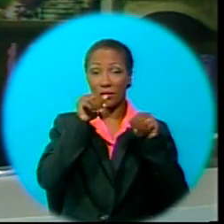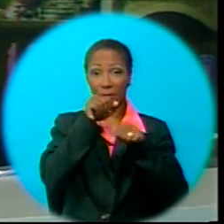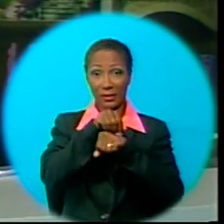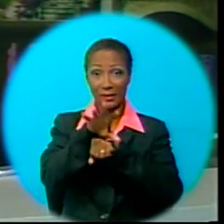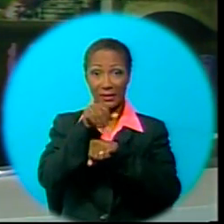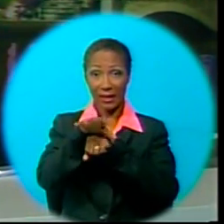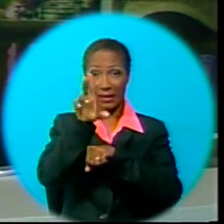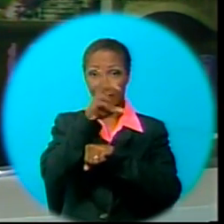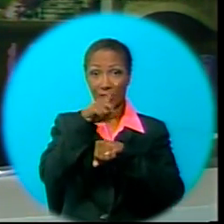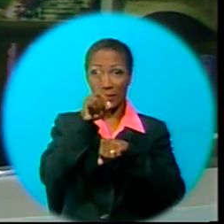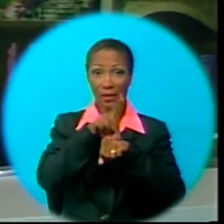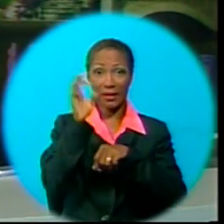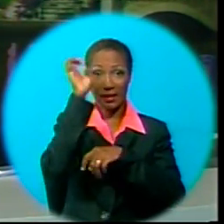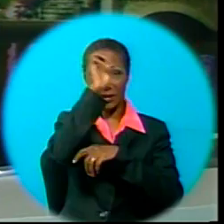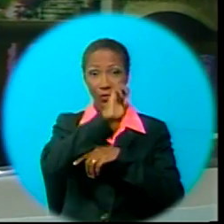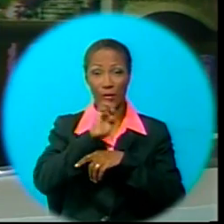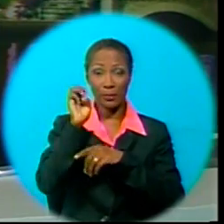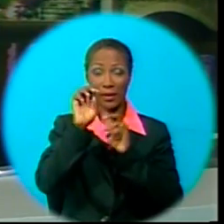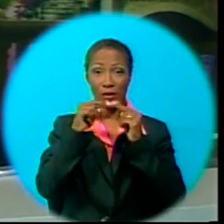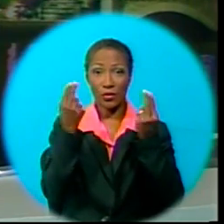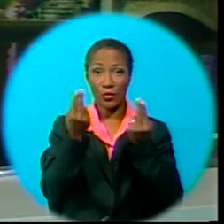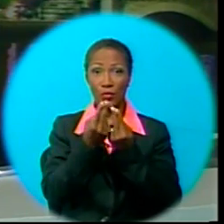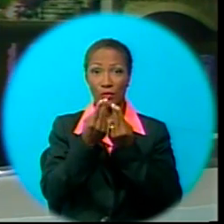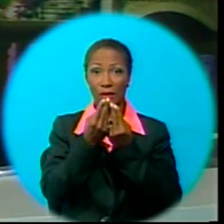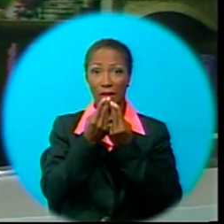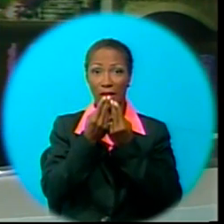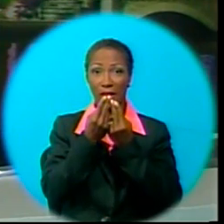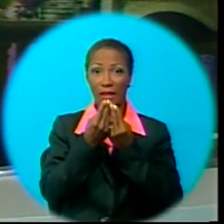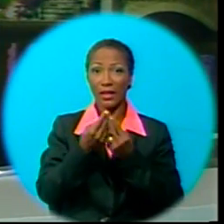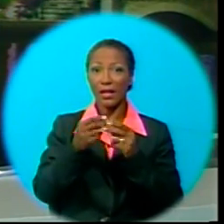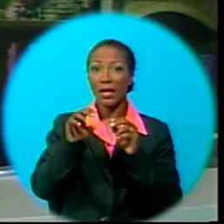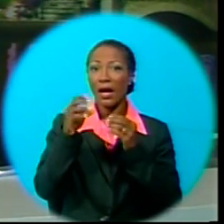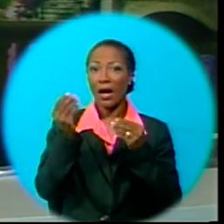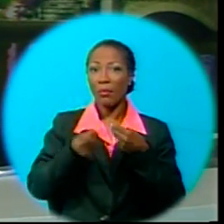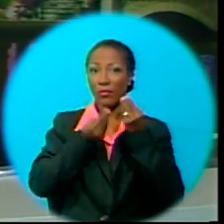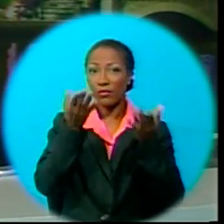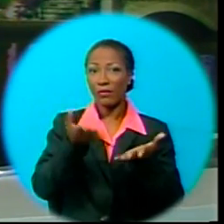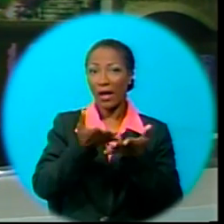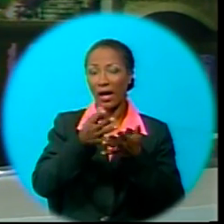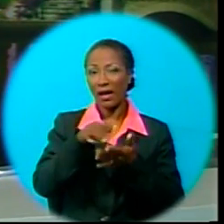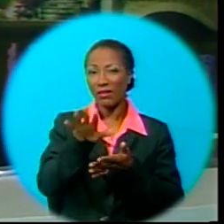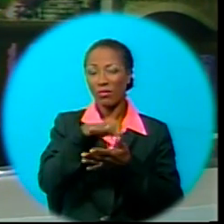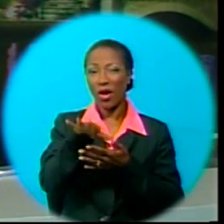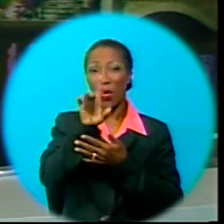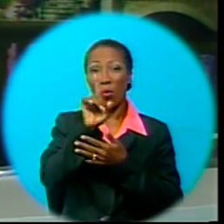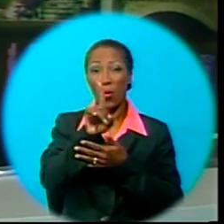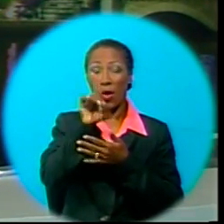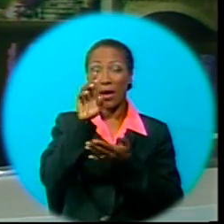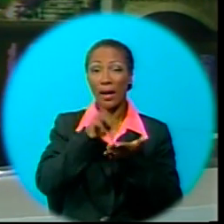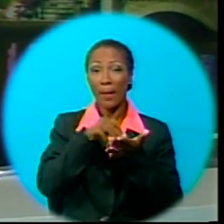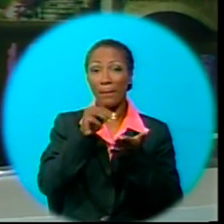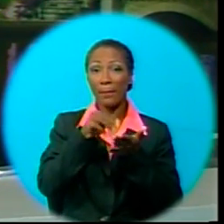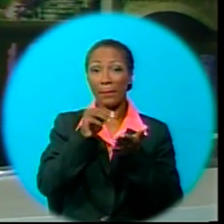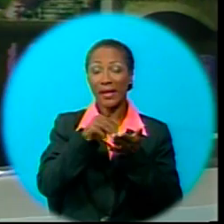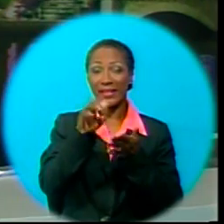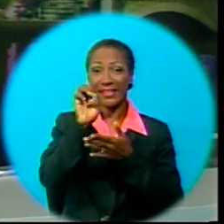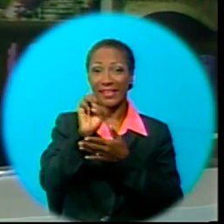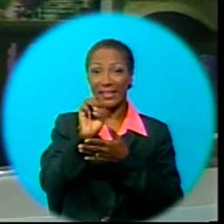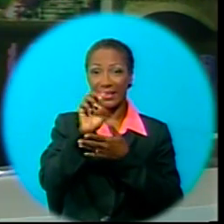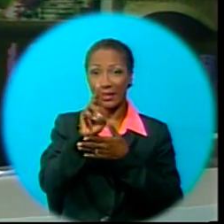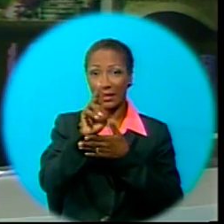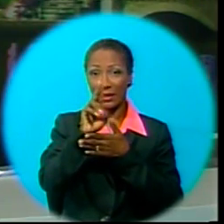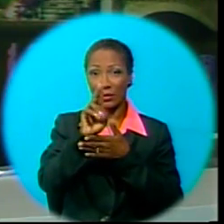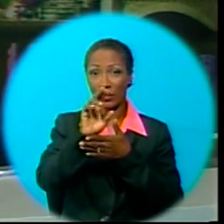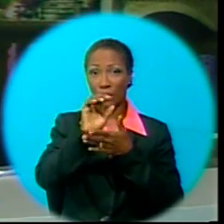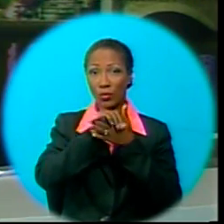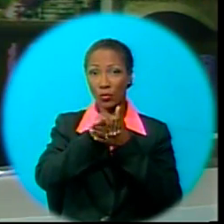the European Union providing just under $1 million EC in emergency humanitarian funding. Chargée d'Affaires delegation